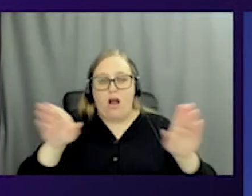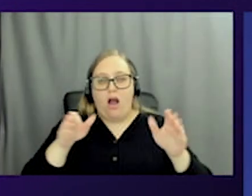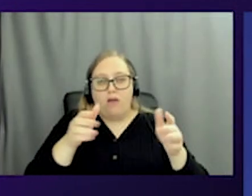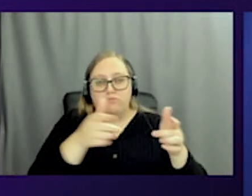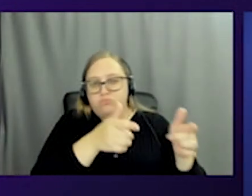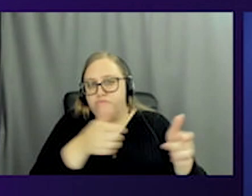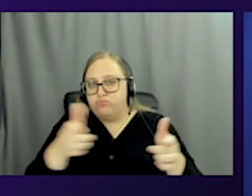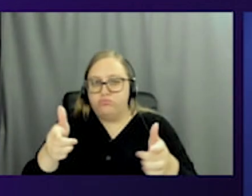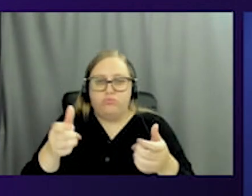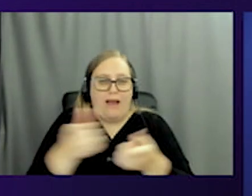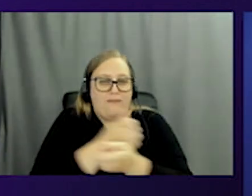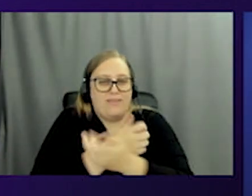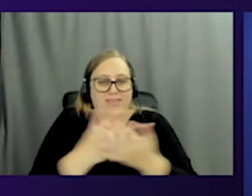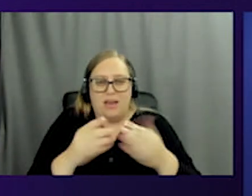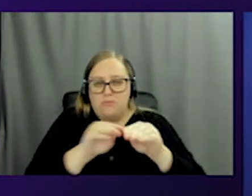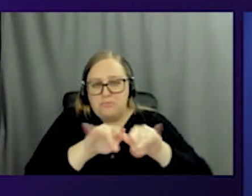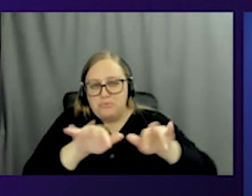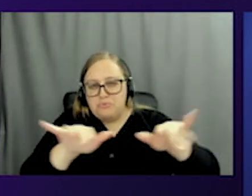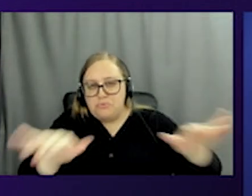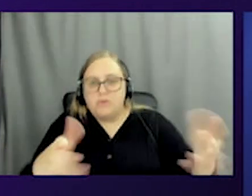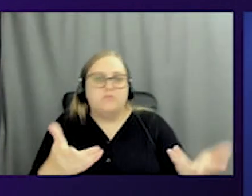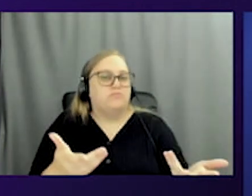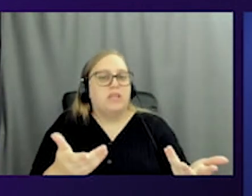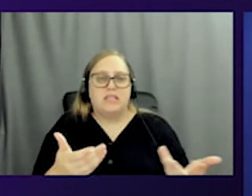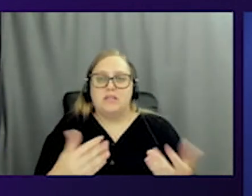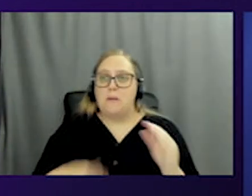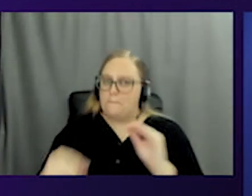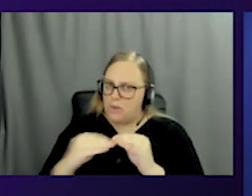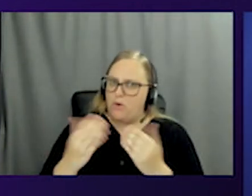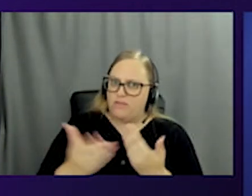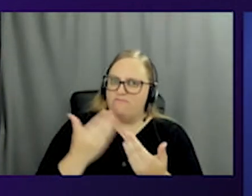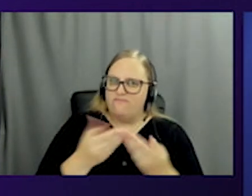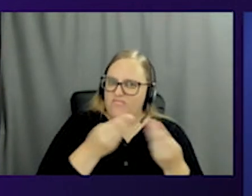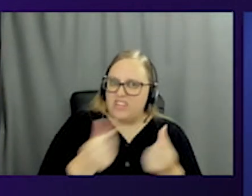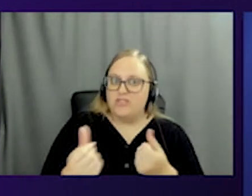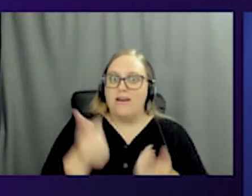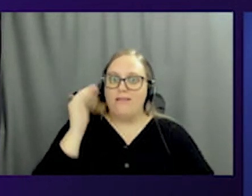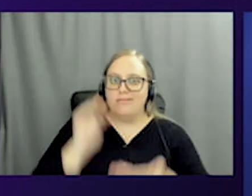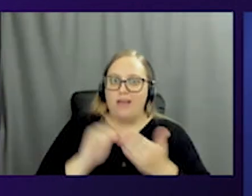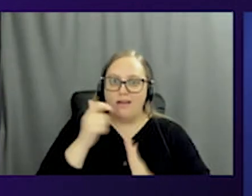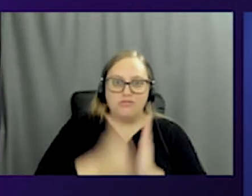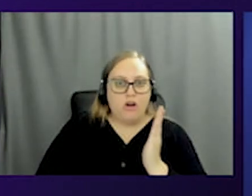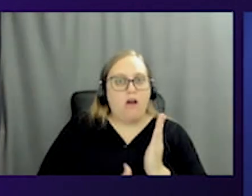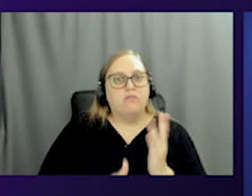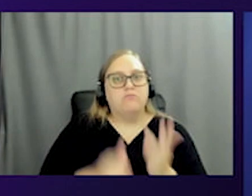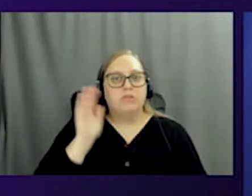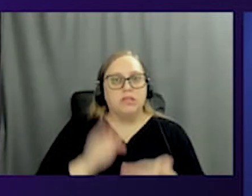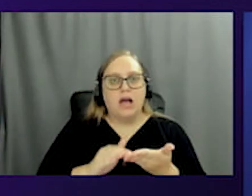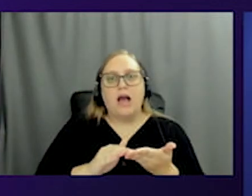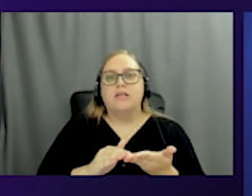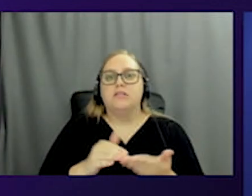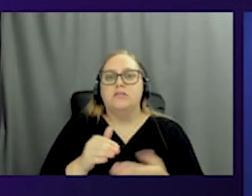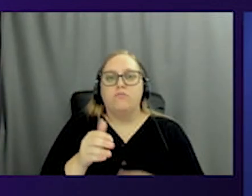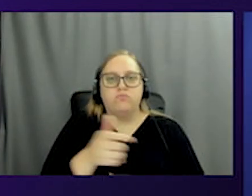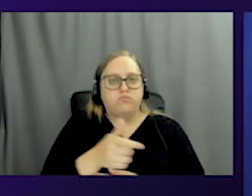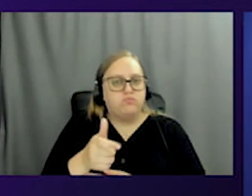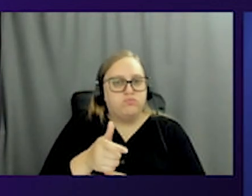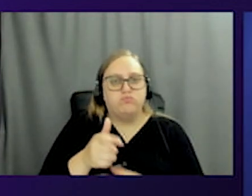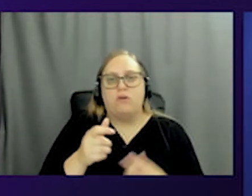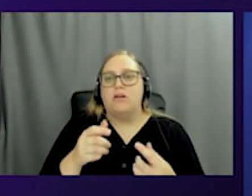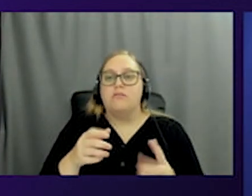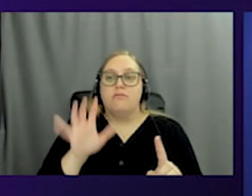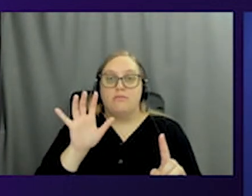more well, efficient. right? Yeah. I mean, I imagine now you have less cost that you're spending as well. I mean, that's where the farmer is like, hey, we didn't have to